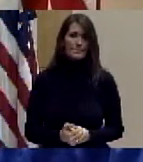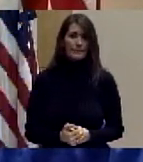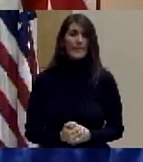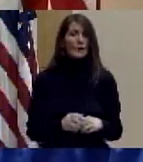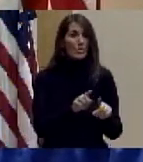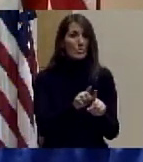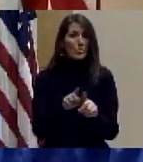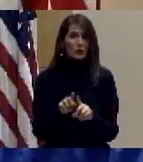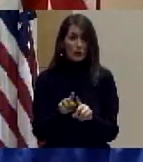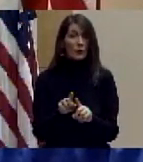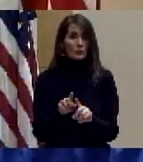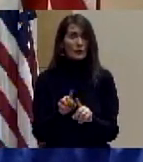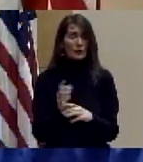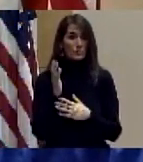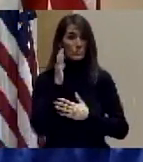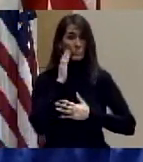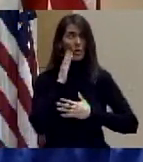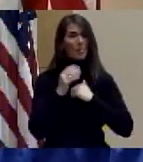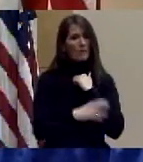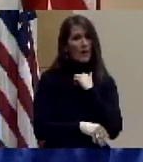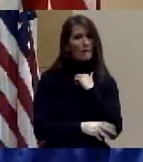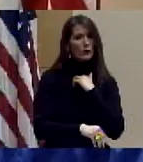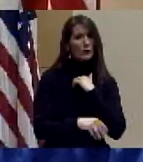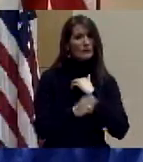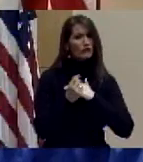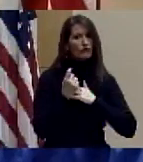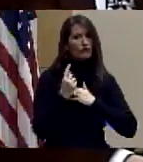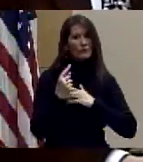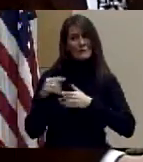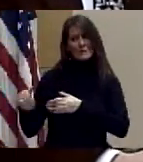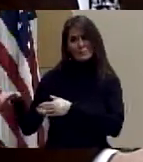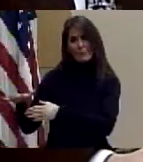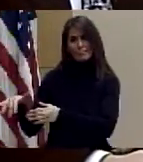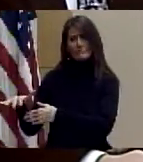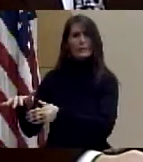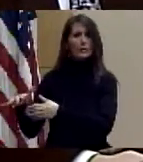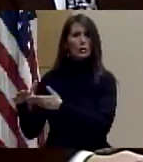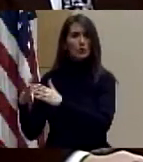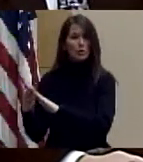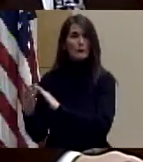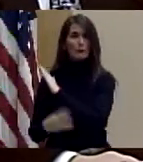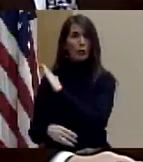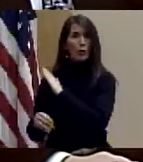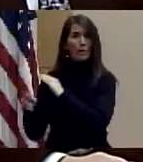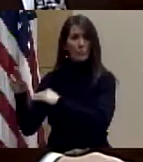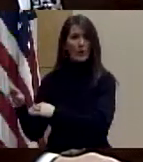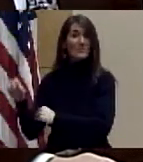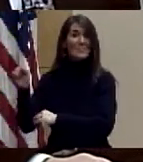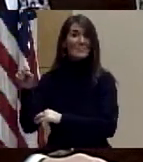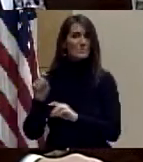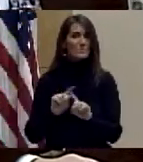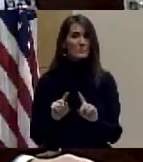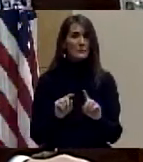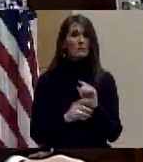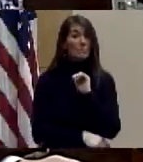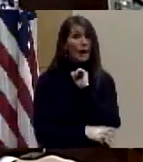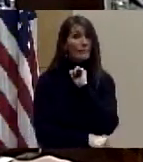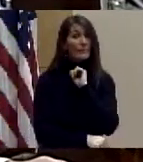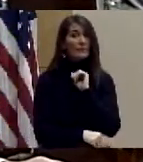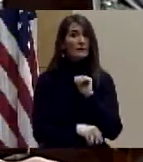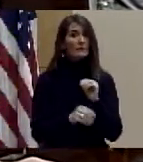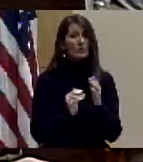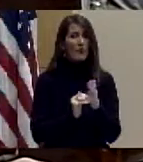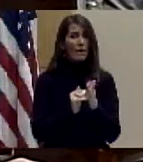no mistake, although poverty is concentrated in the urban core of Rochester, poverty, often